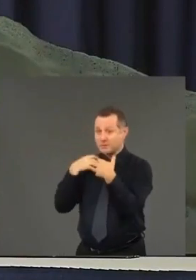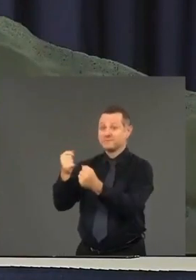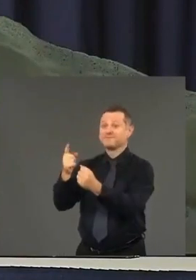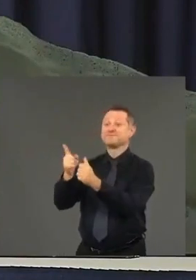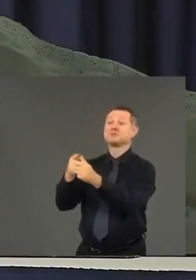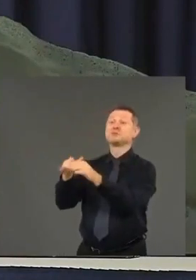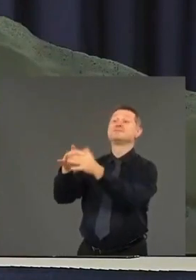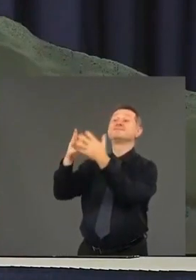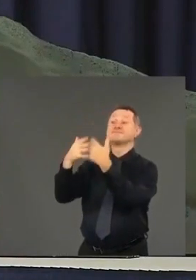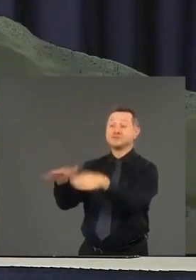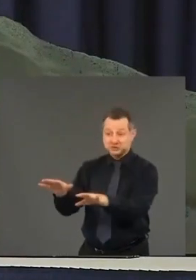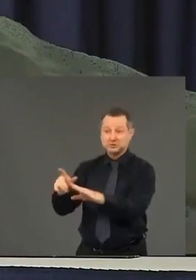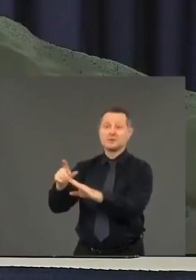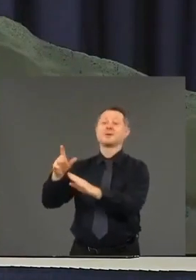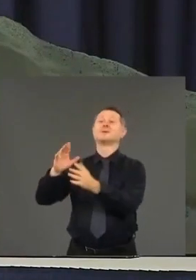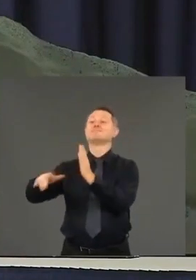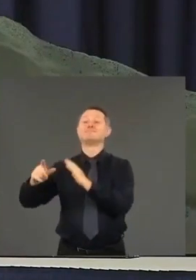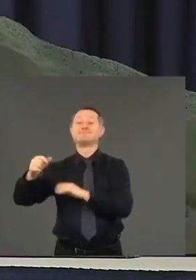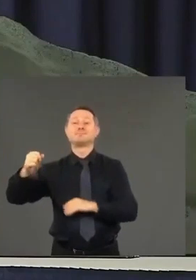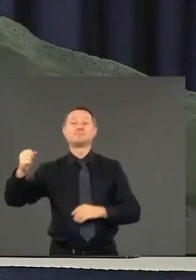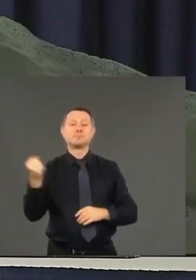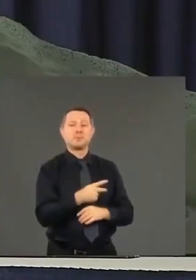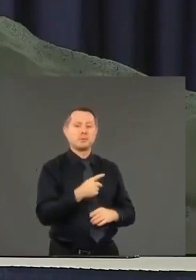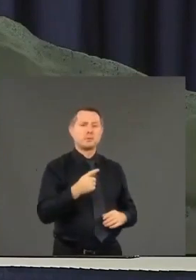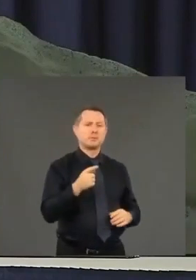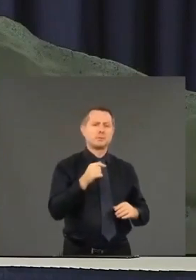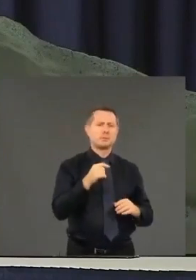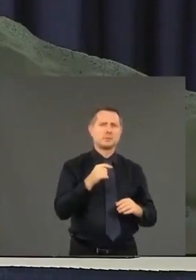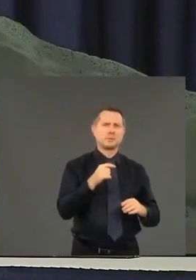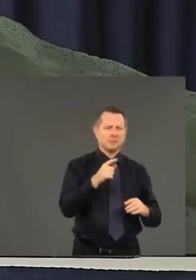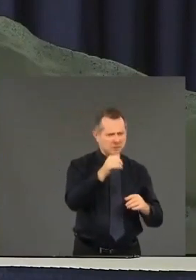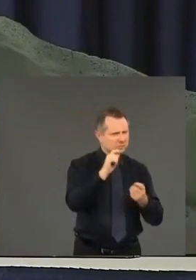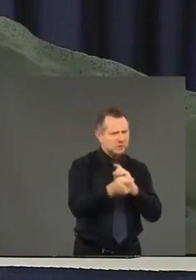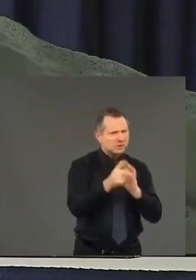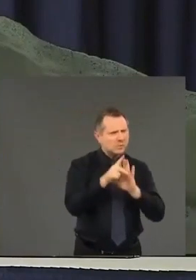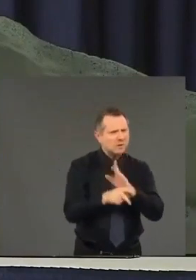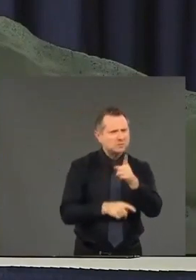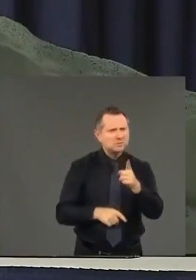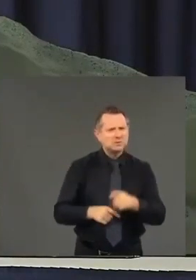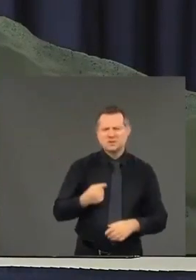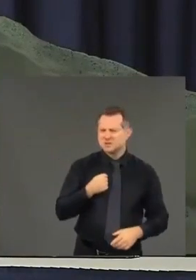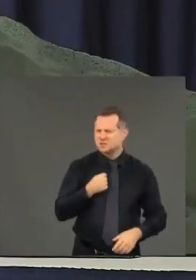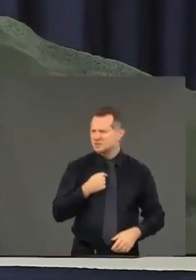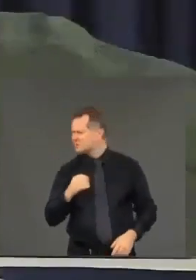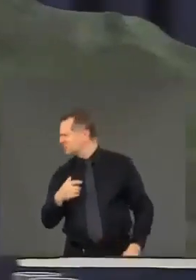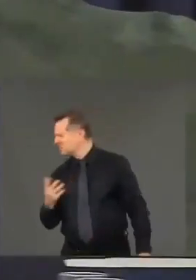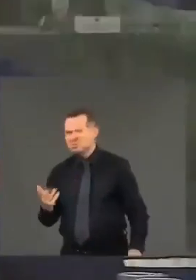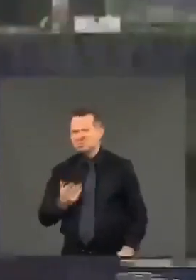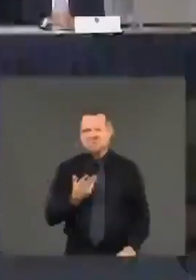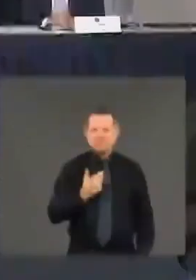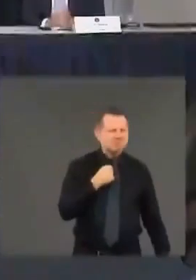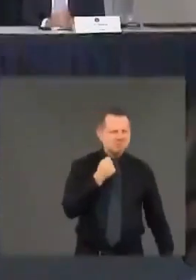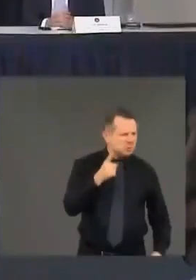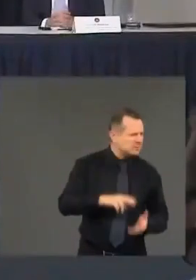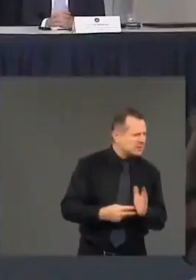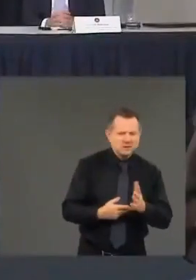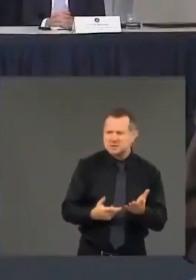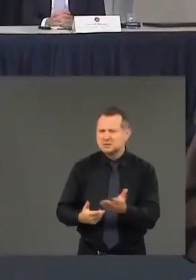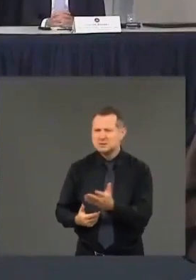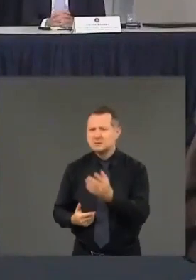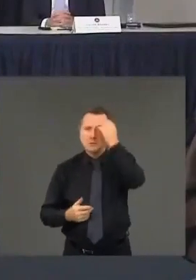into homes. At some point, that policy changed. I don't know when it changed. So no, what you're talking about, Zach, is on